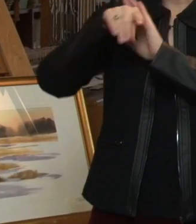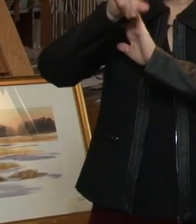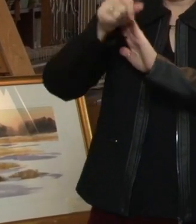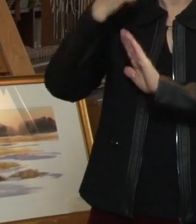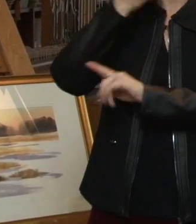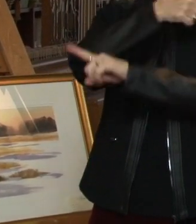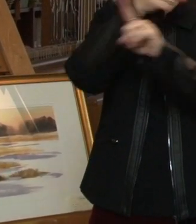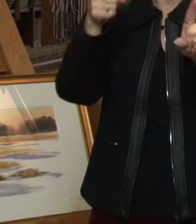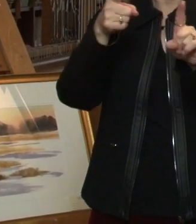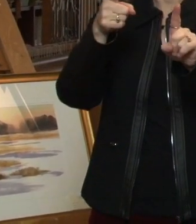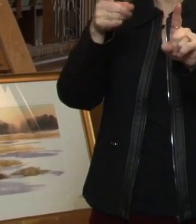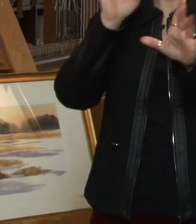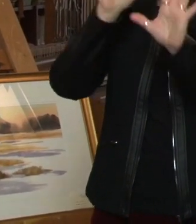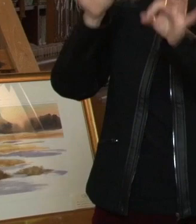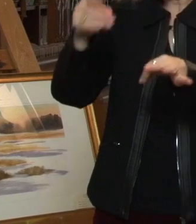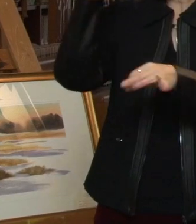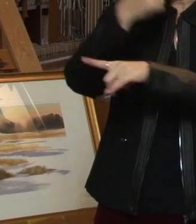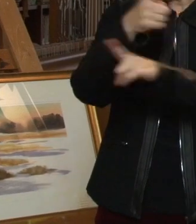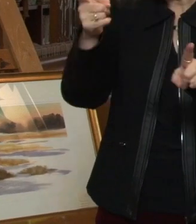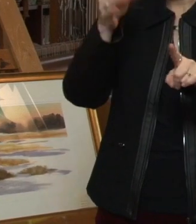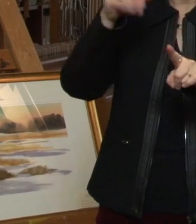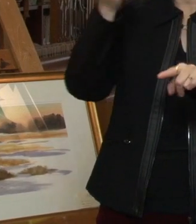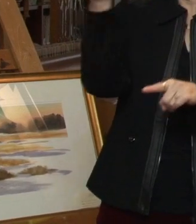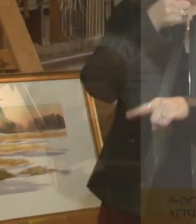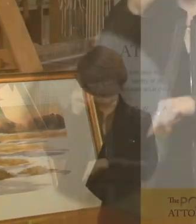decisions for you if you can't make them.